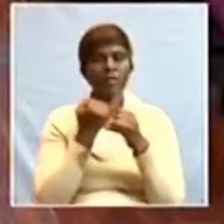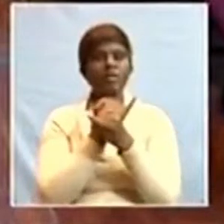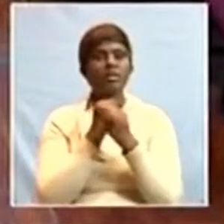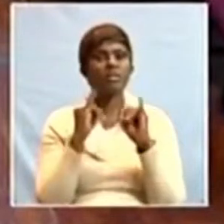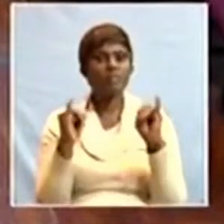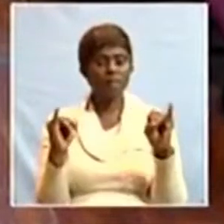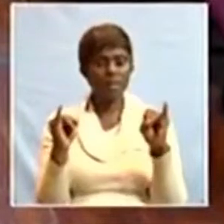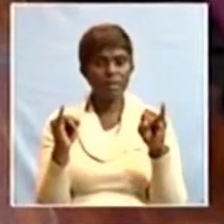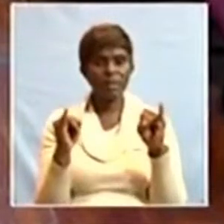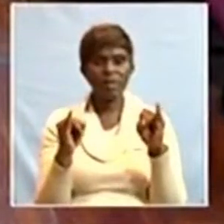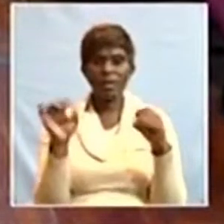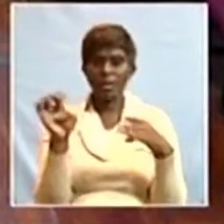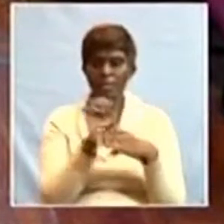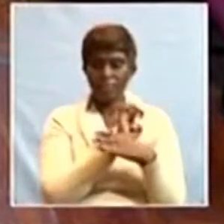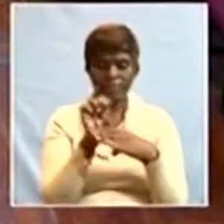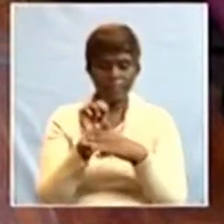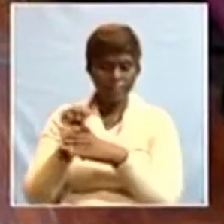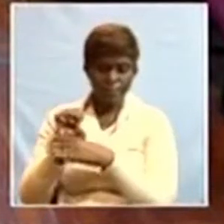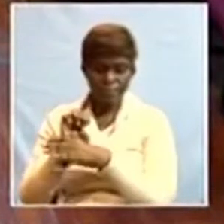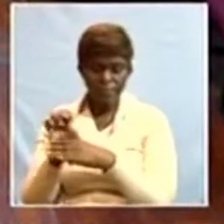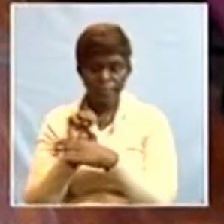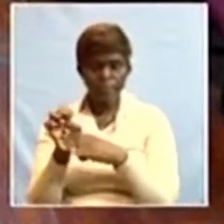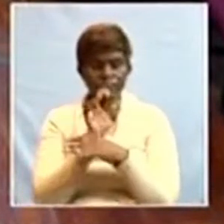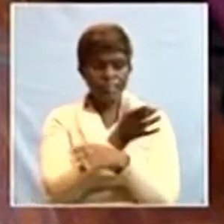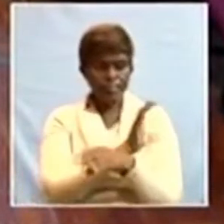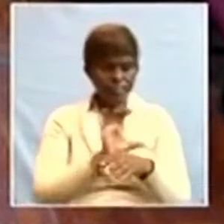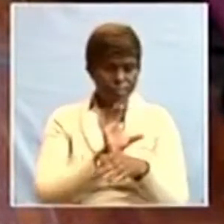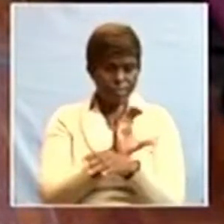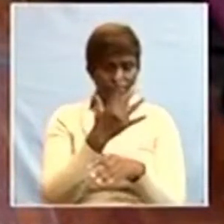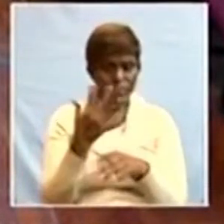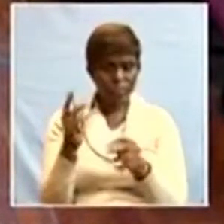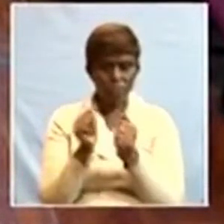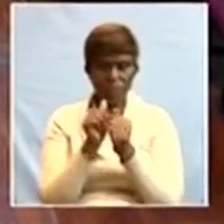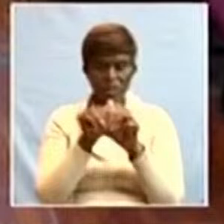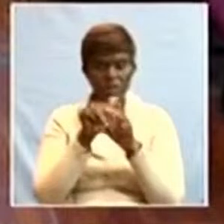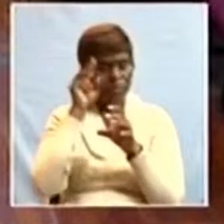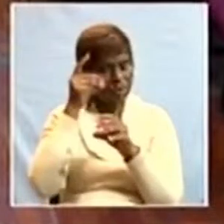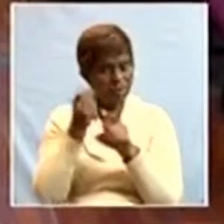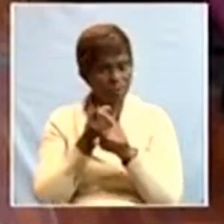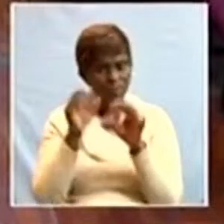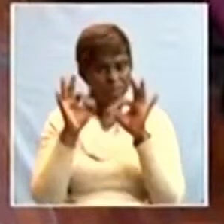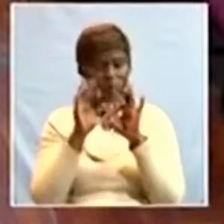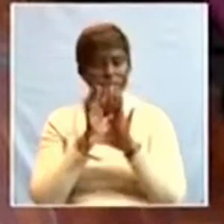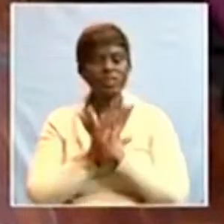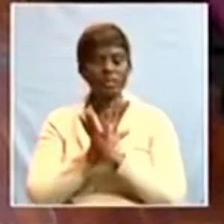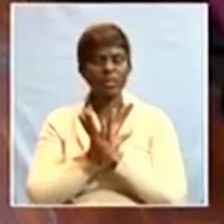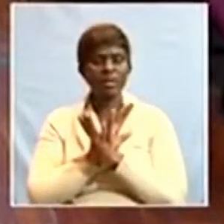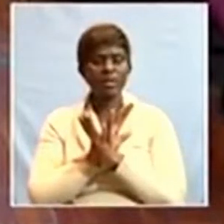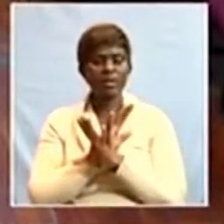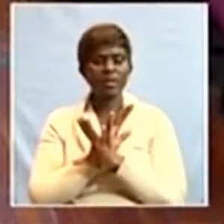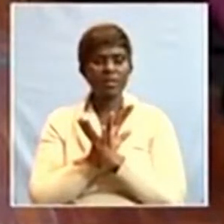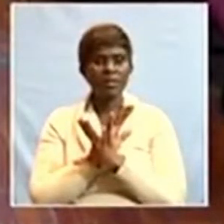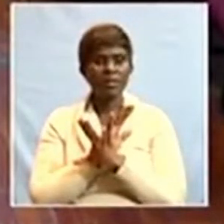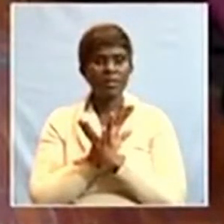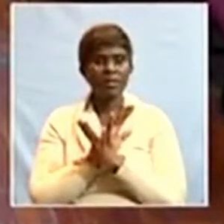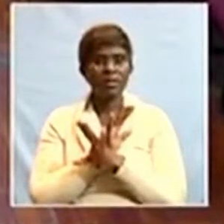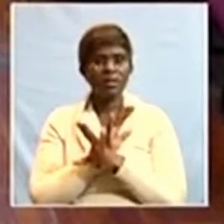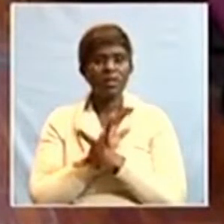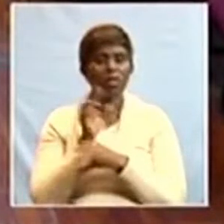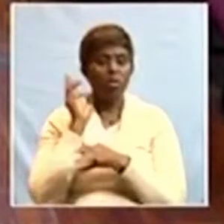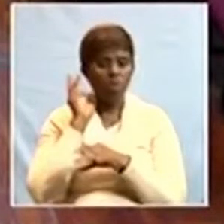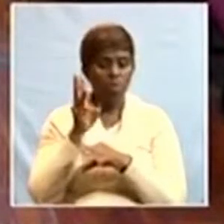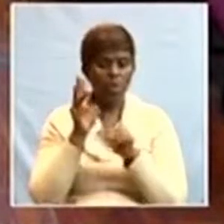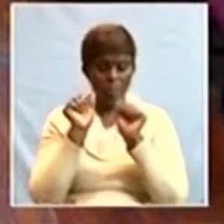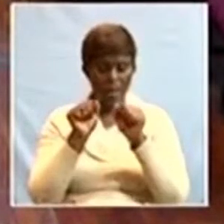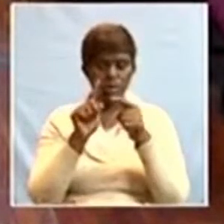independent evaluation of our digital assets within the ministry by Smart Zambia, and we will be able